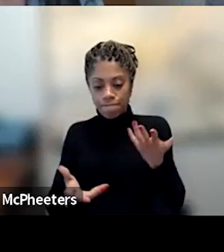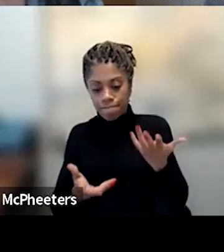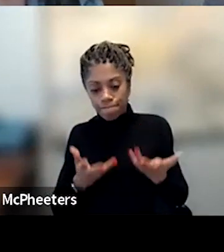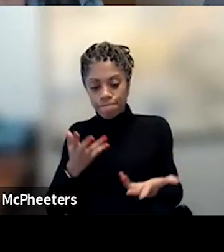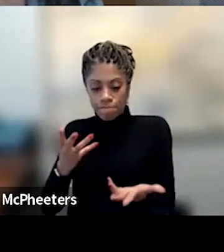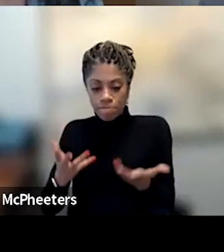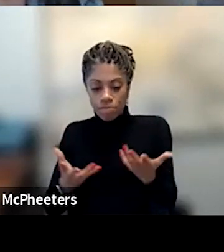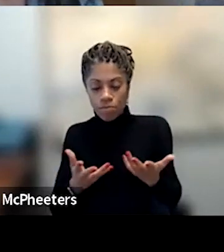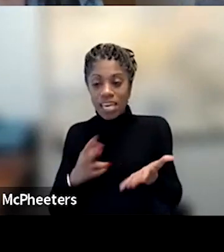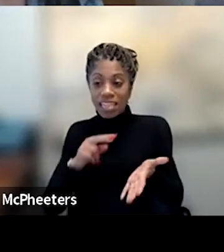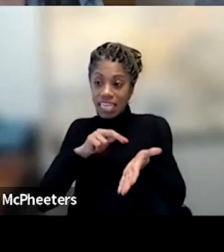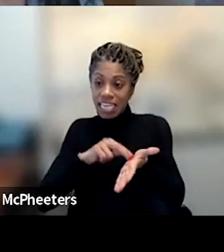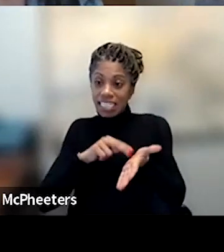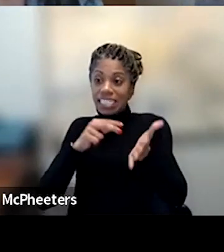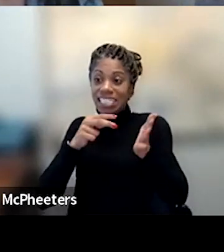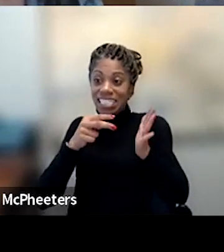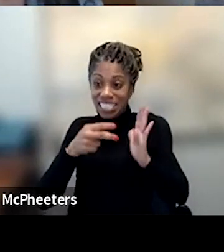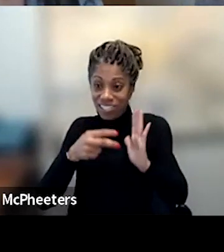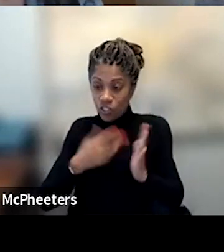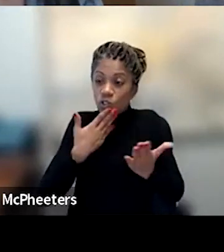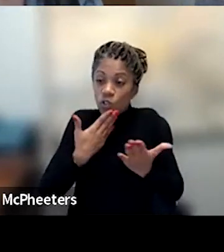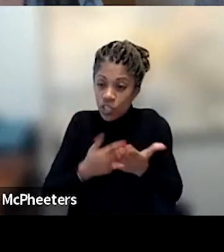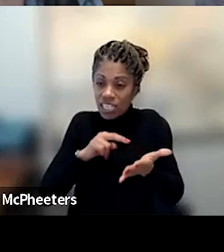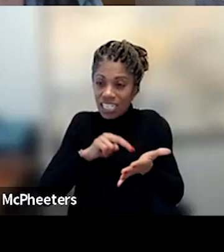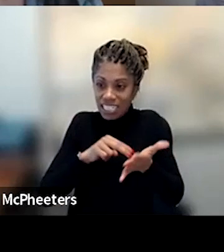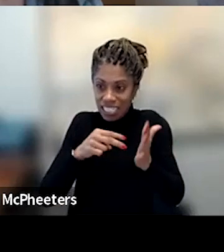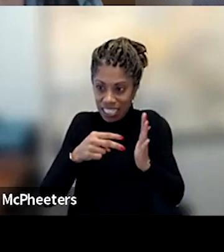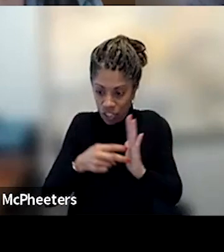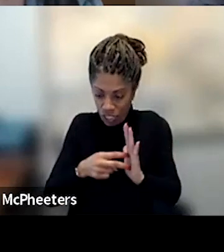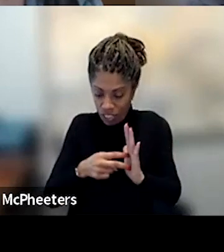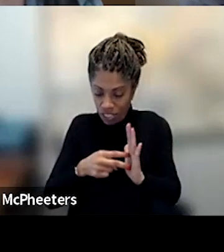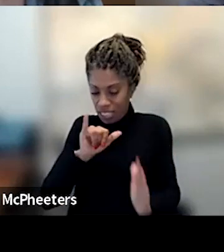good intentions being defined the way they need to be defined today?